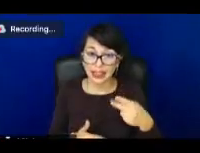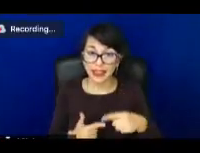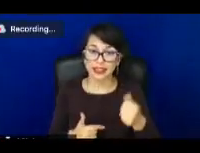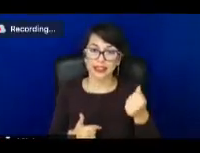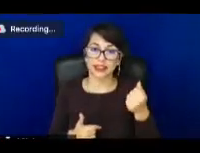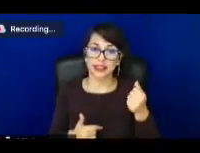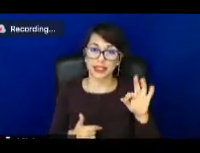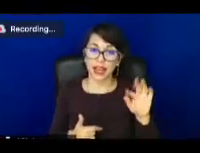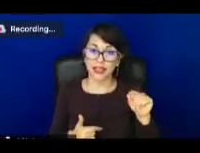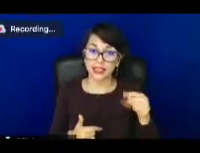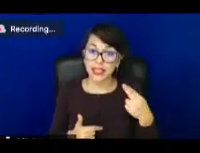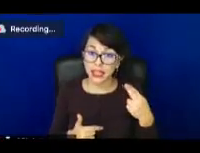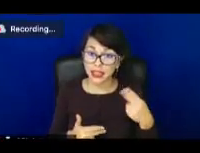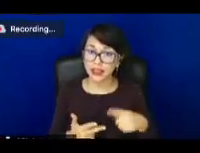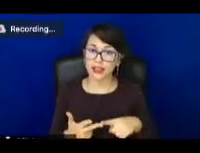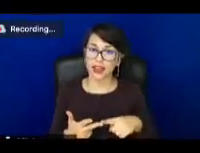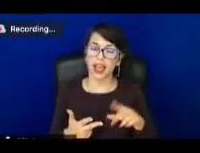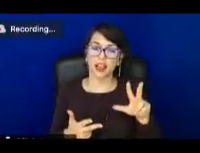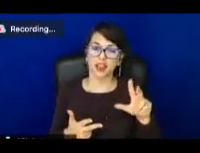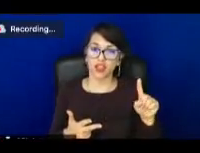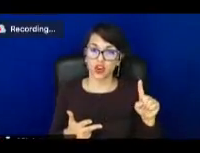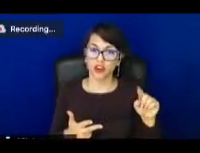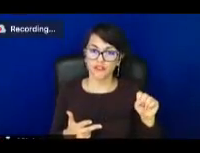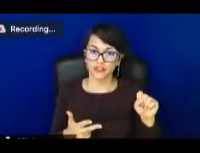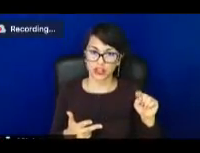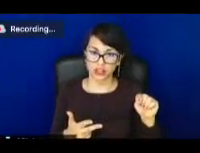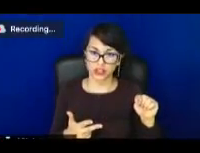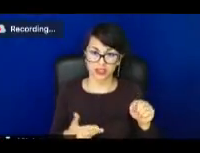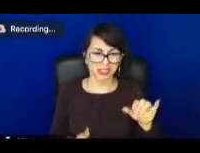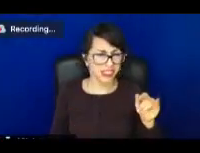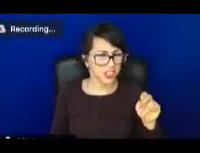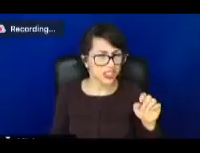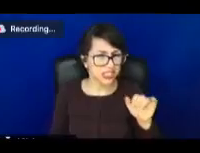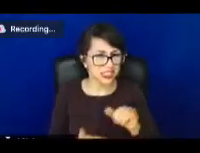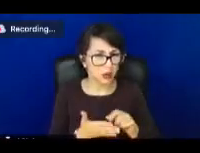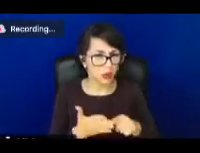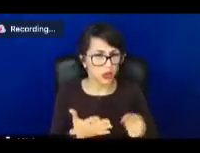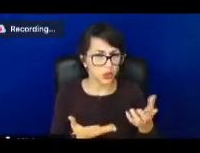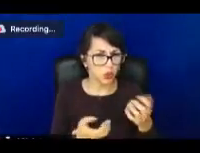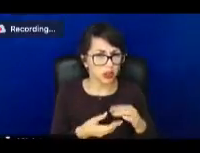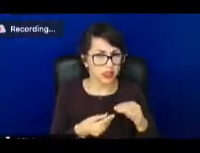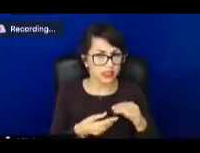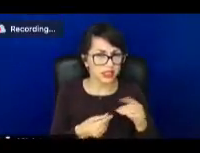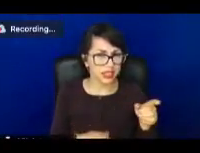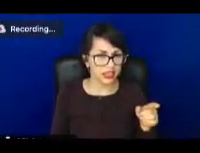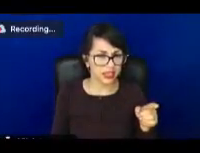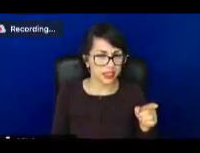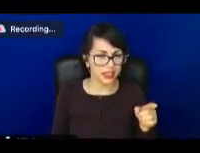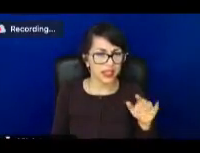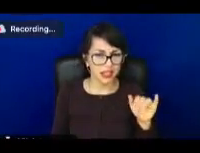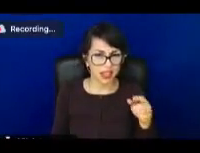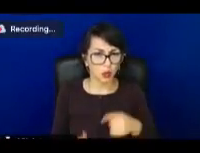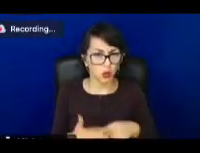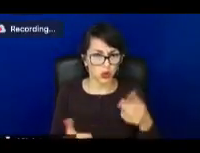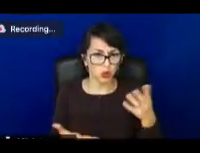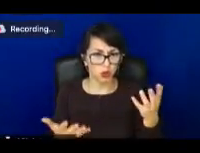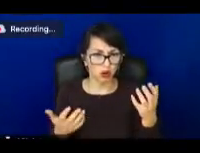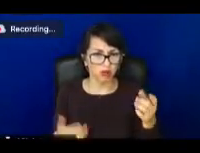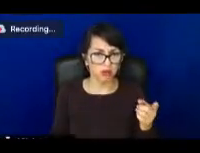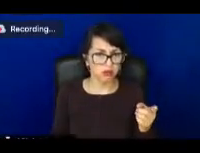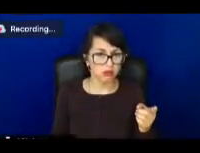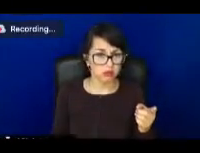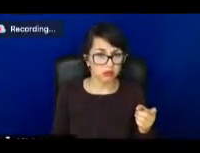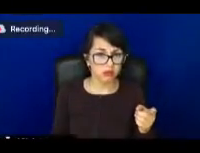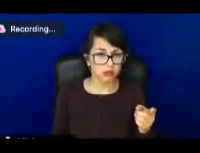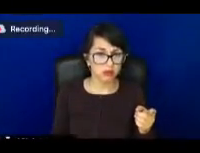So, Jane, is that what you all had? Yeah, go ahead. That's what you all had in mind? Is a